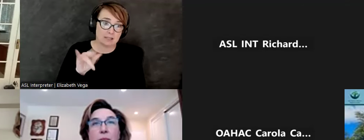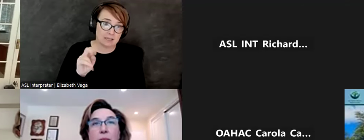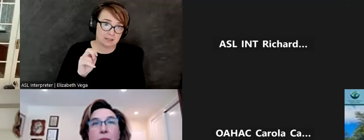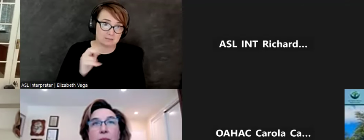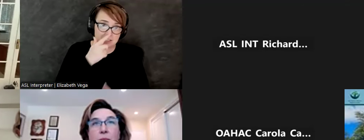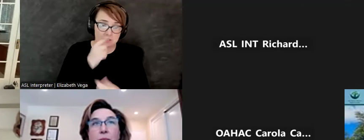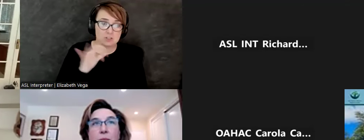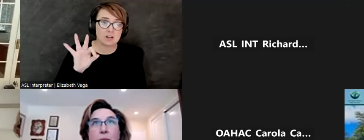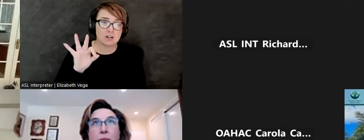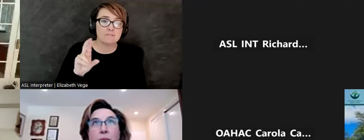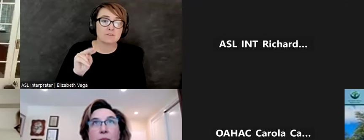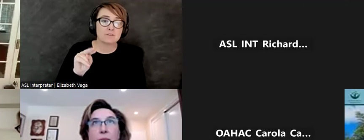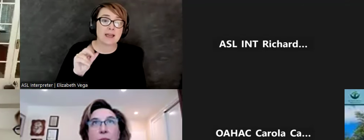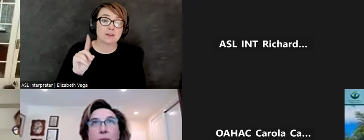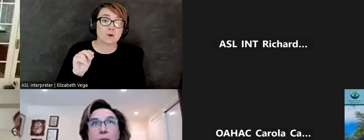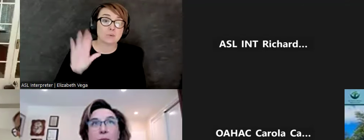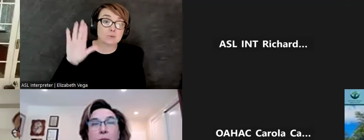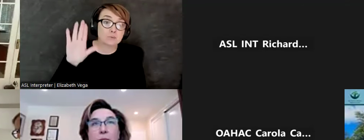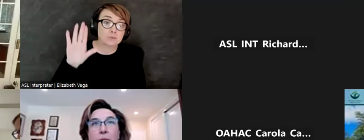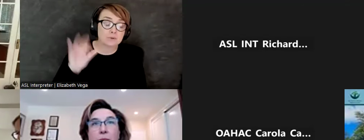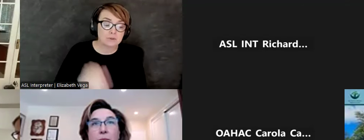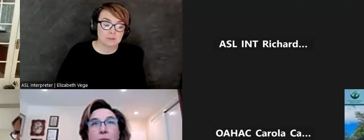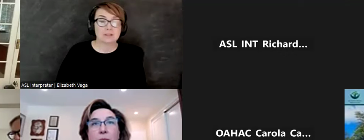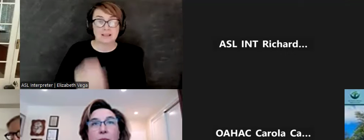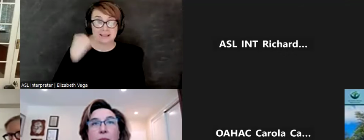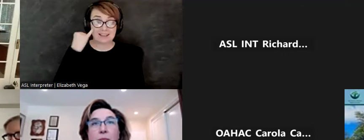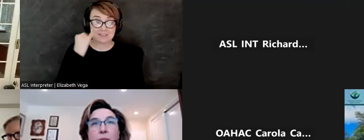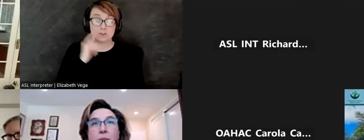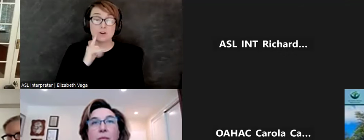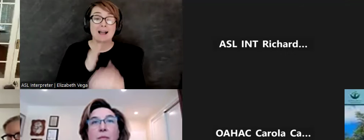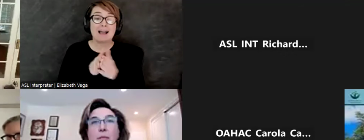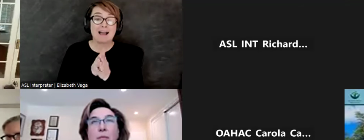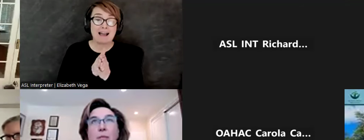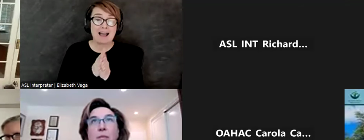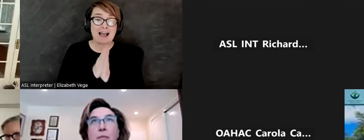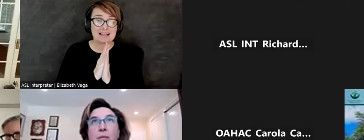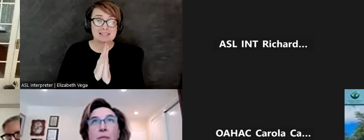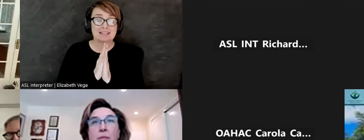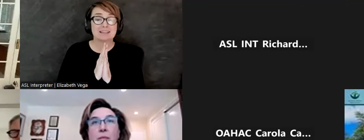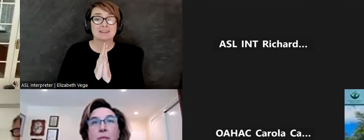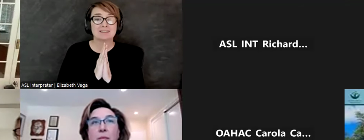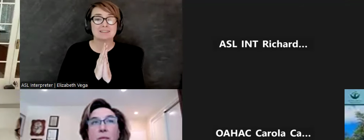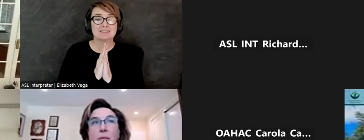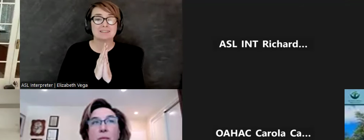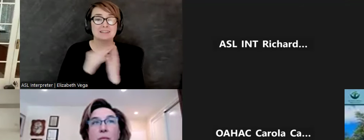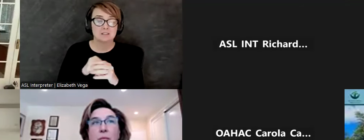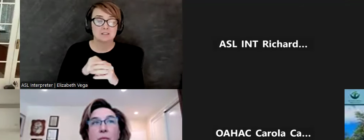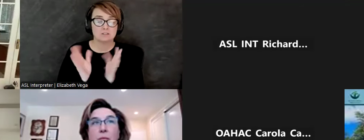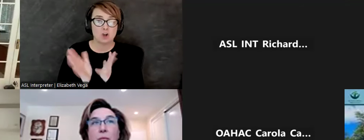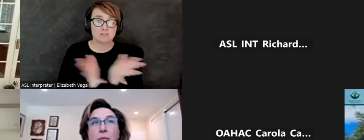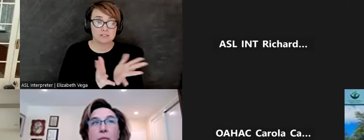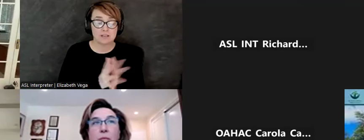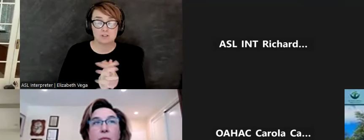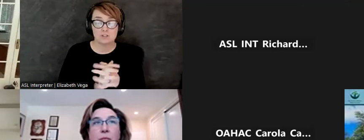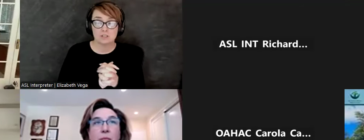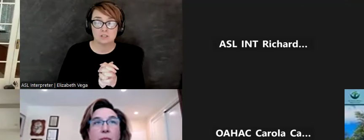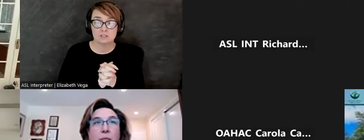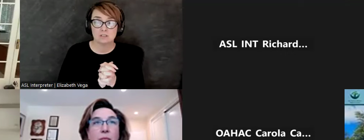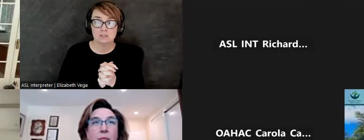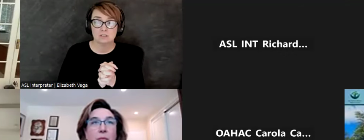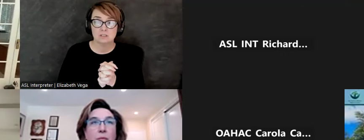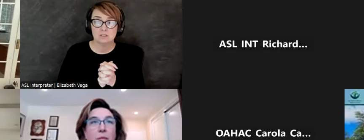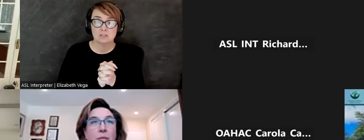raising your hand? Yeah, I think if you're asking for, in here again, in conversation, I think that,